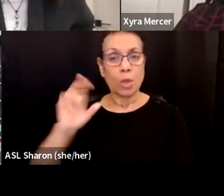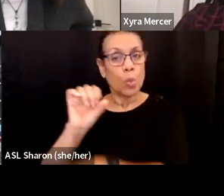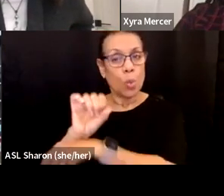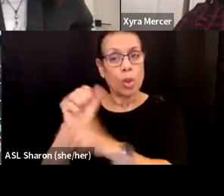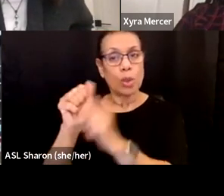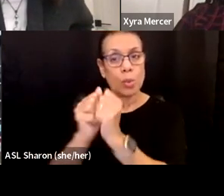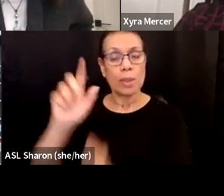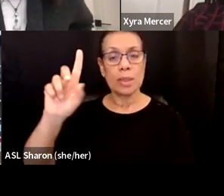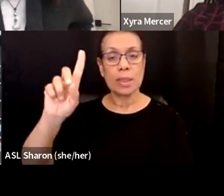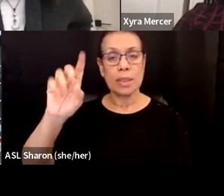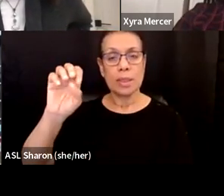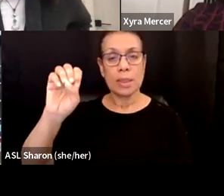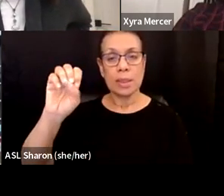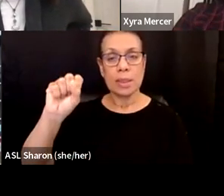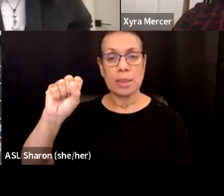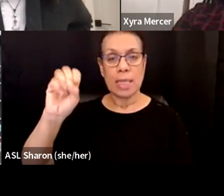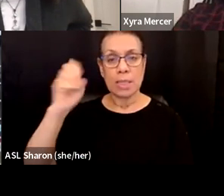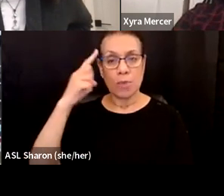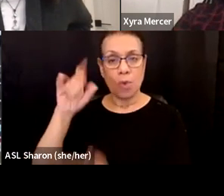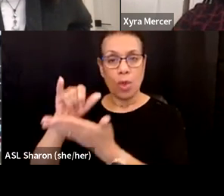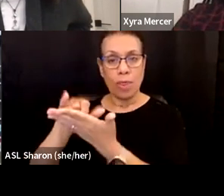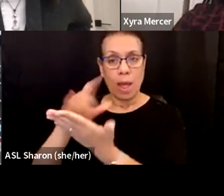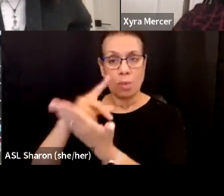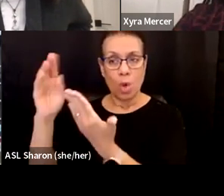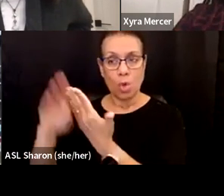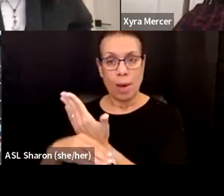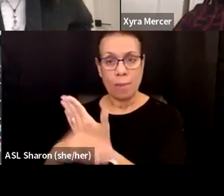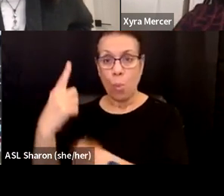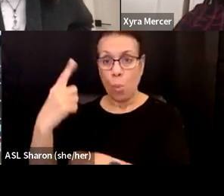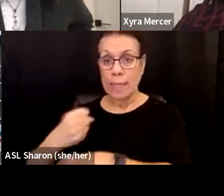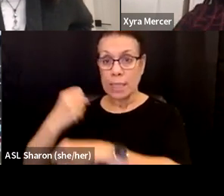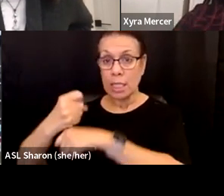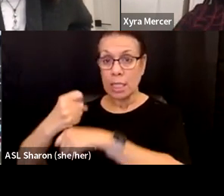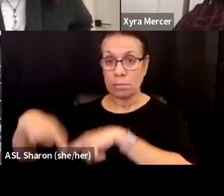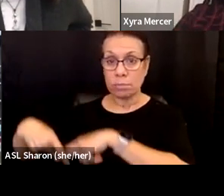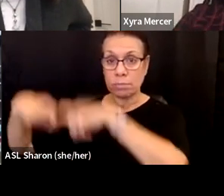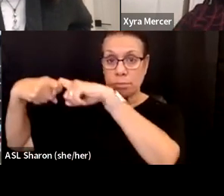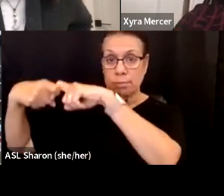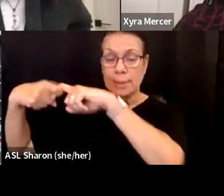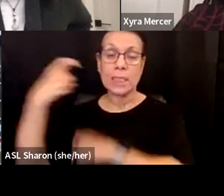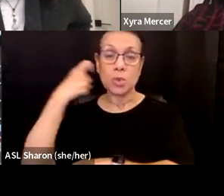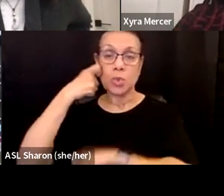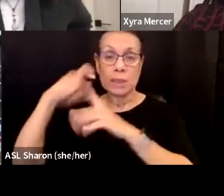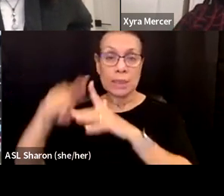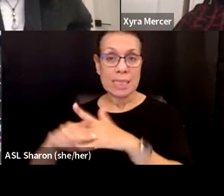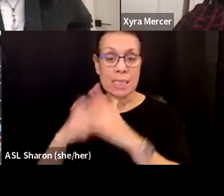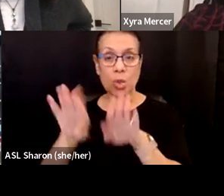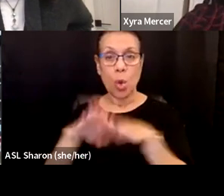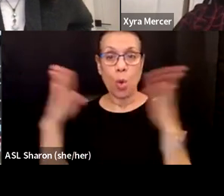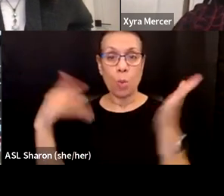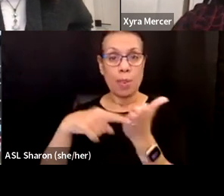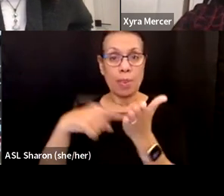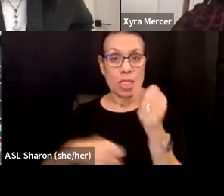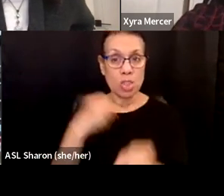implement that program it was put on pause for a year and they've just reinitiated it this year to begin the